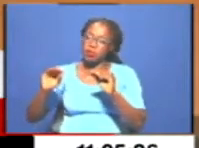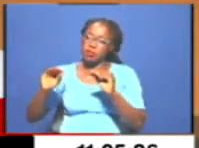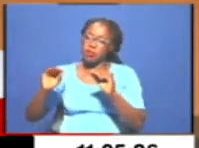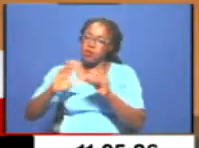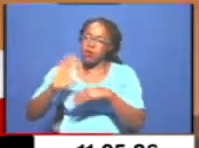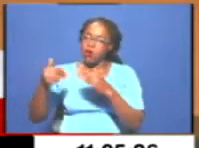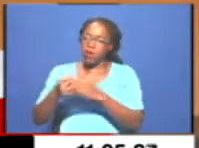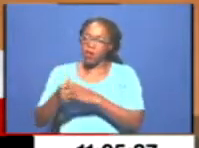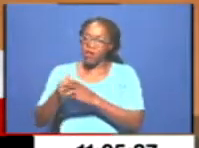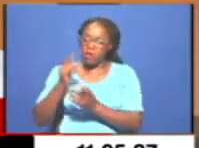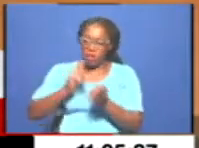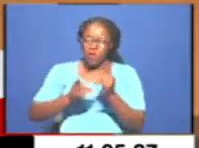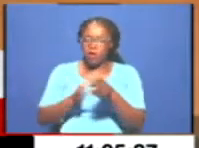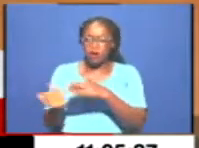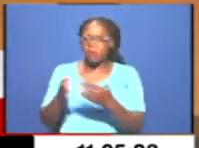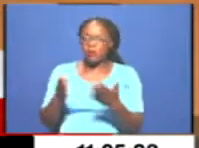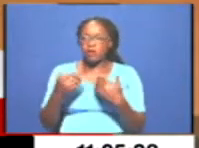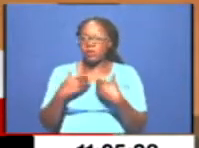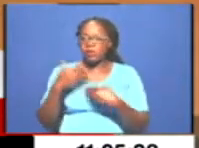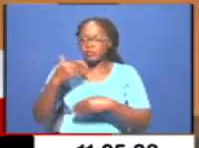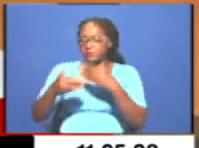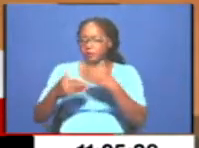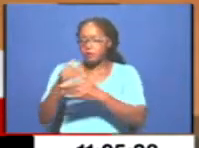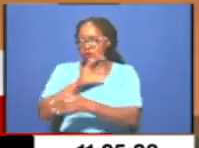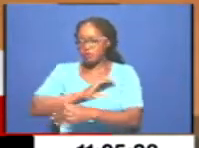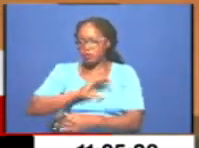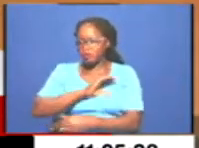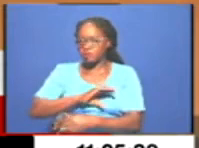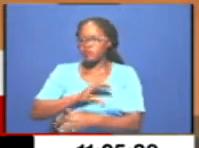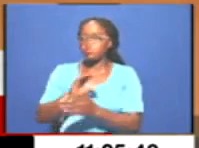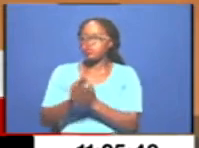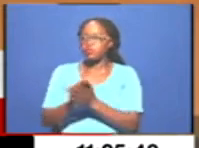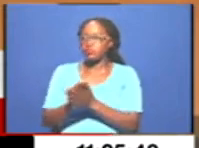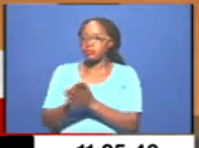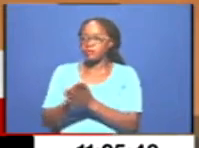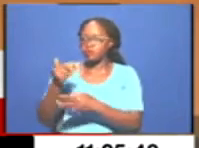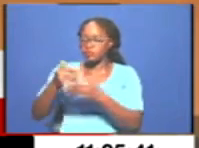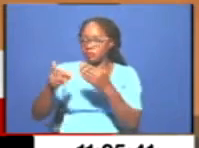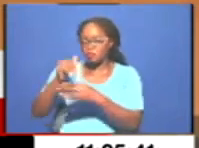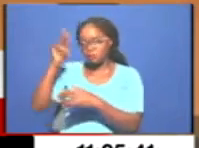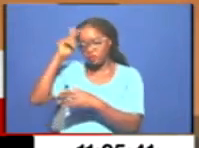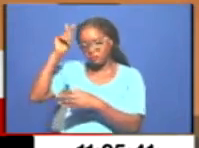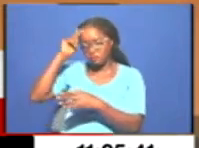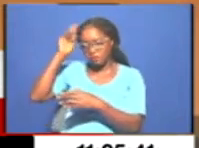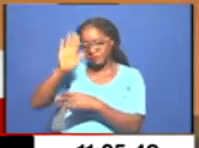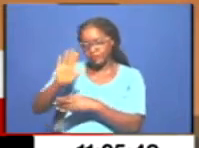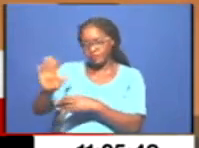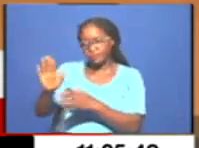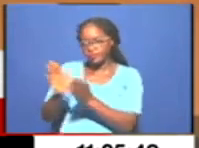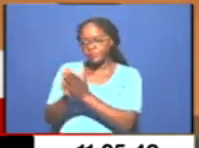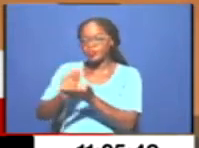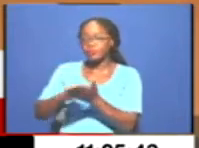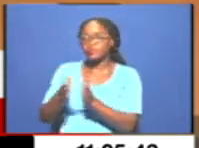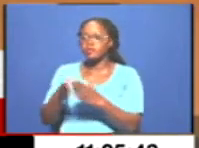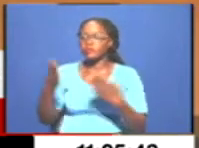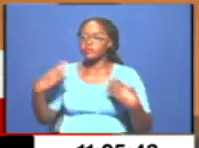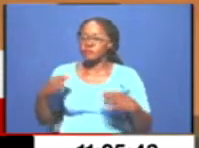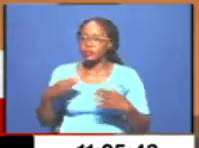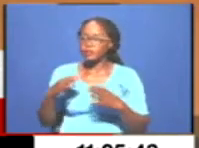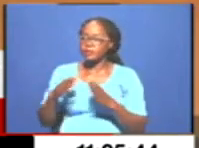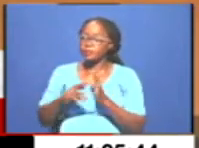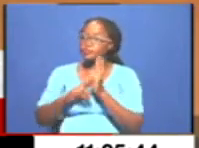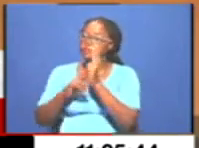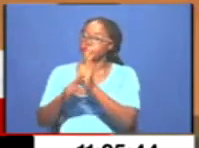be given opportunities to build their characters, to build their knowledge, to build to become people who can be presented